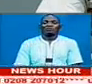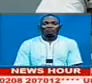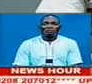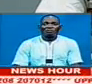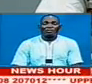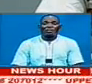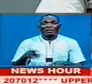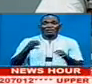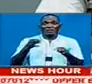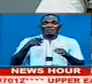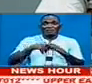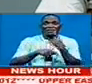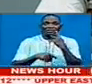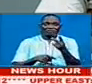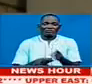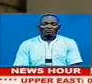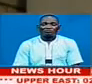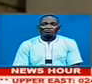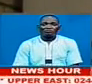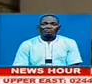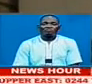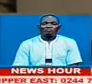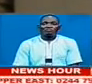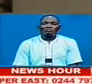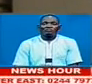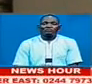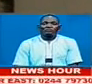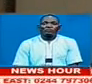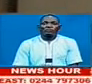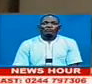Accra. Edward Nyarko reports.